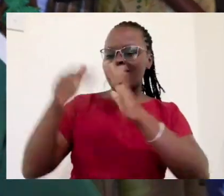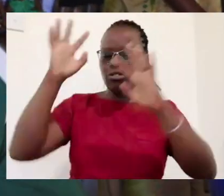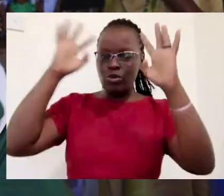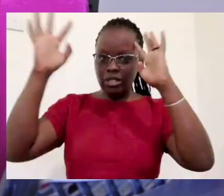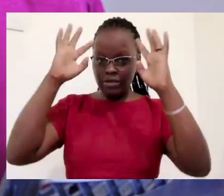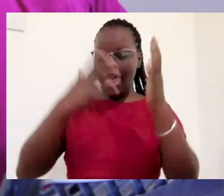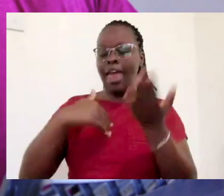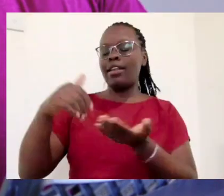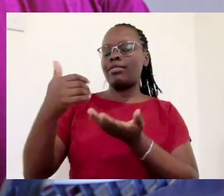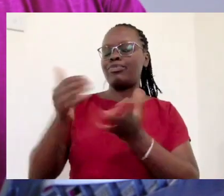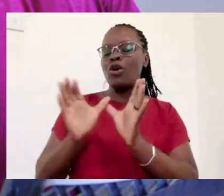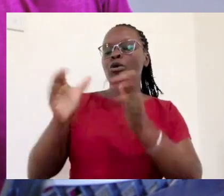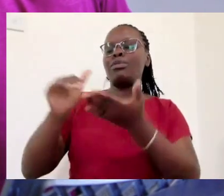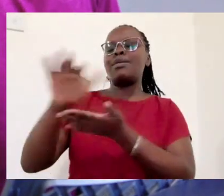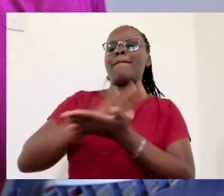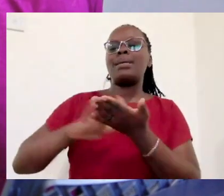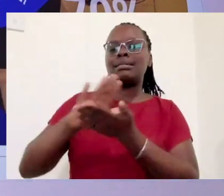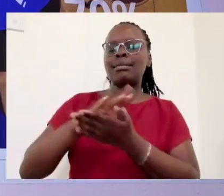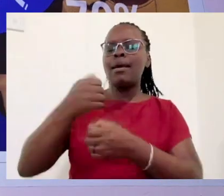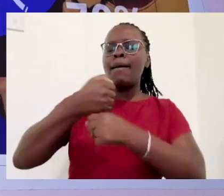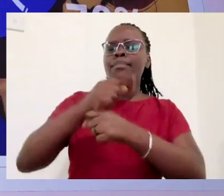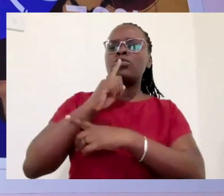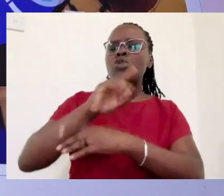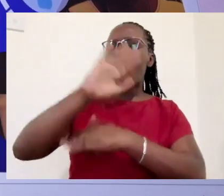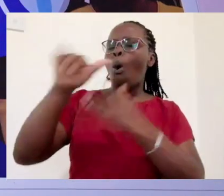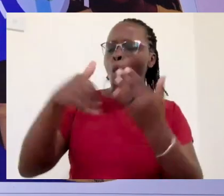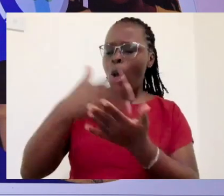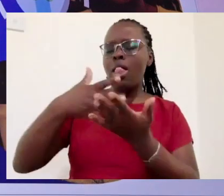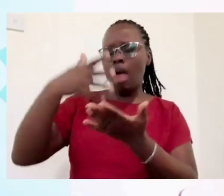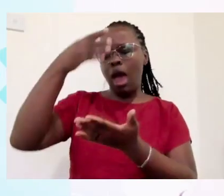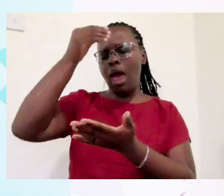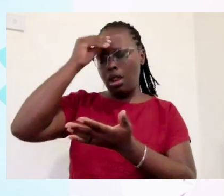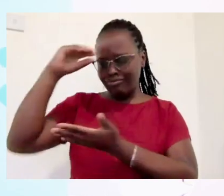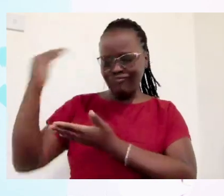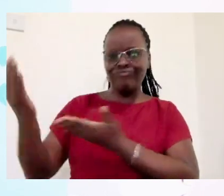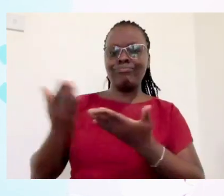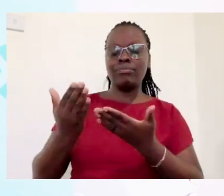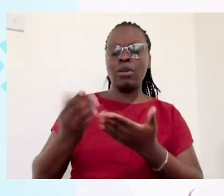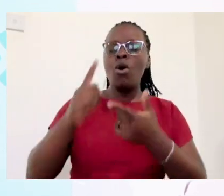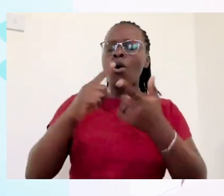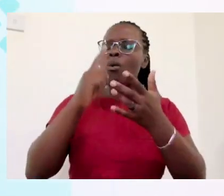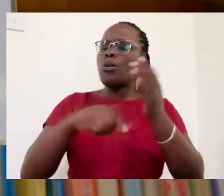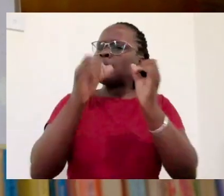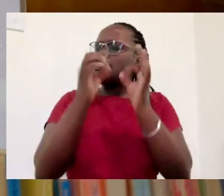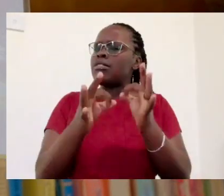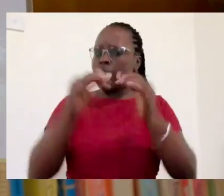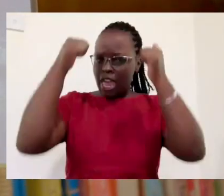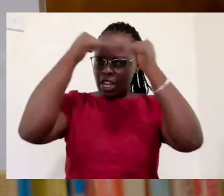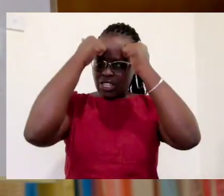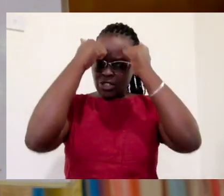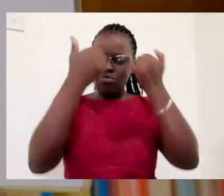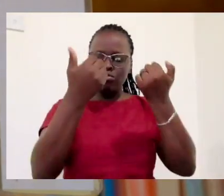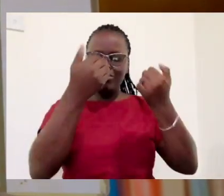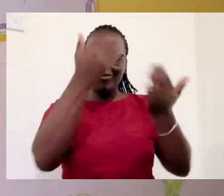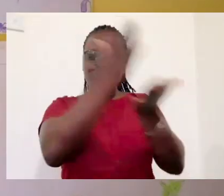technology, creativity, and community-based programs to ensure that no learner is left behind. Now, what if education didn't stop at